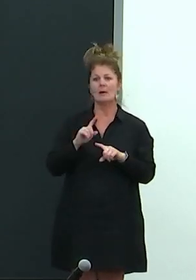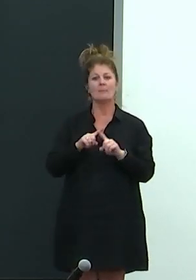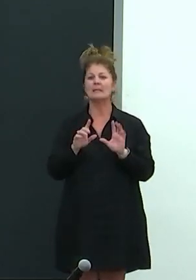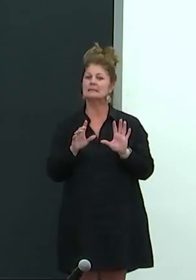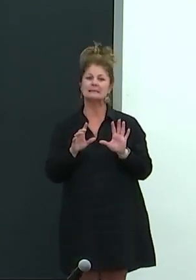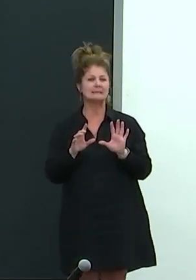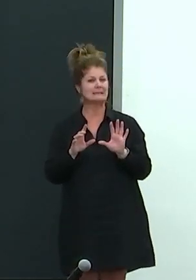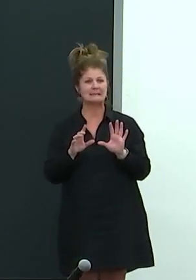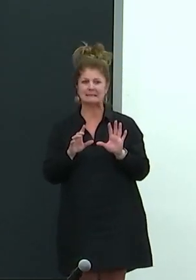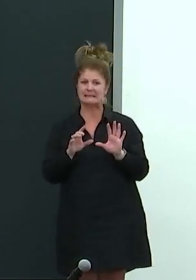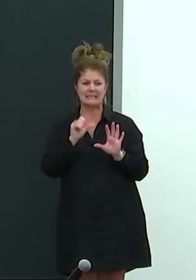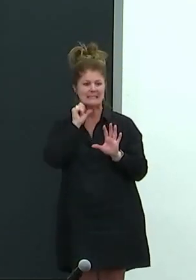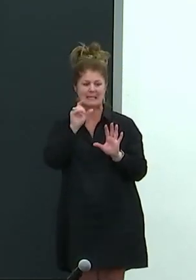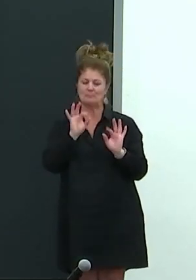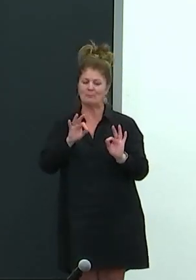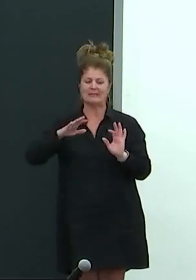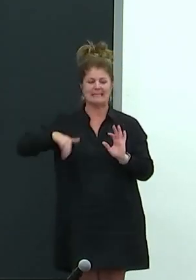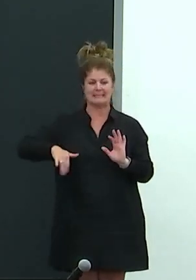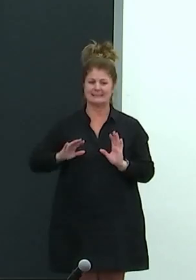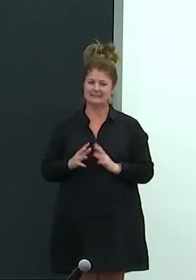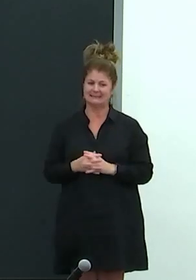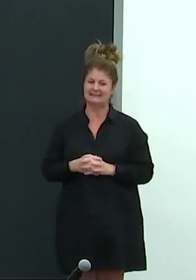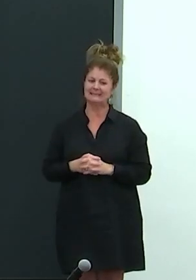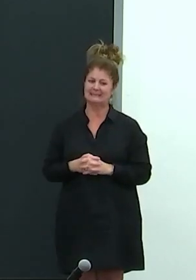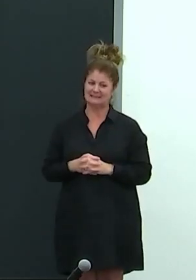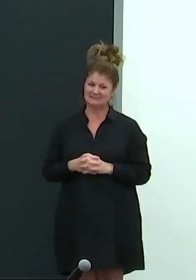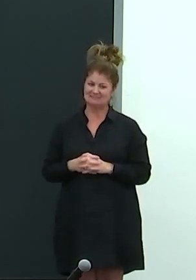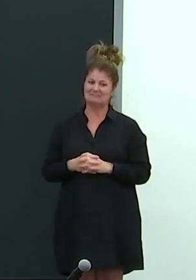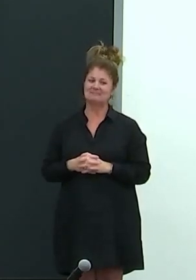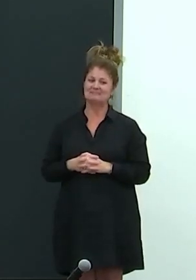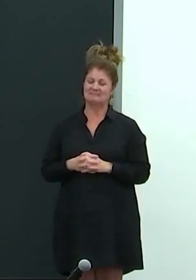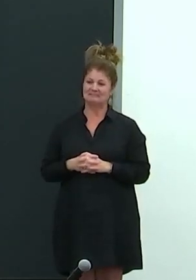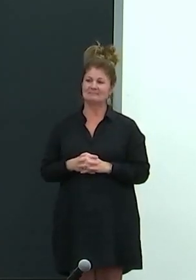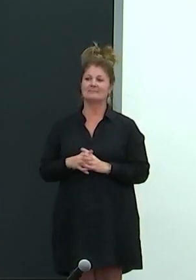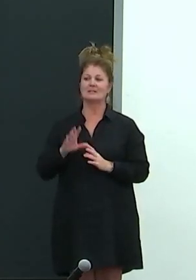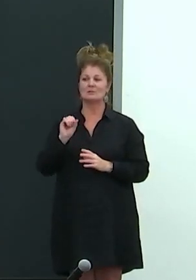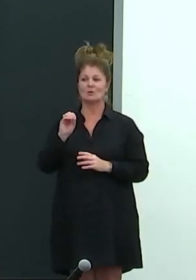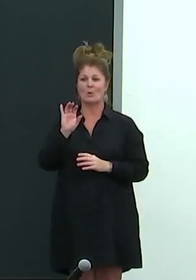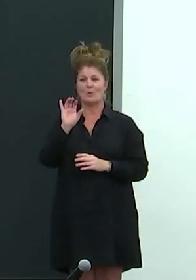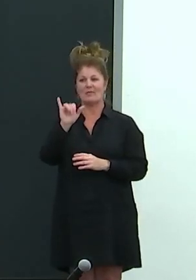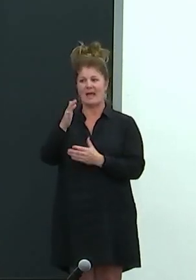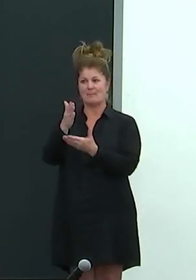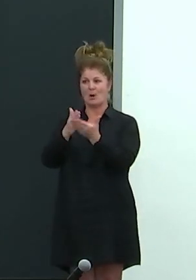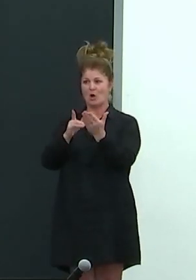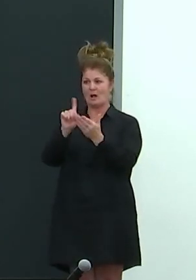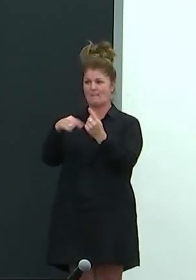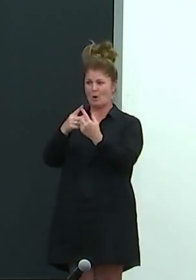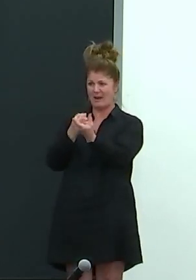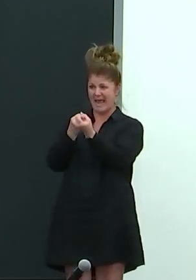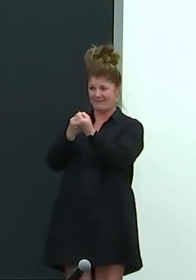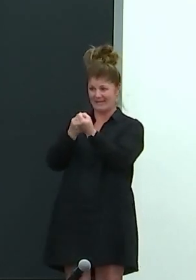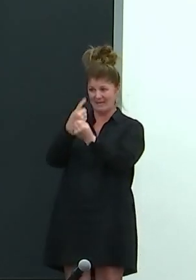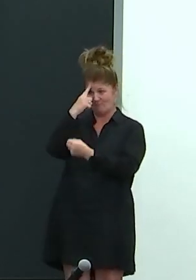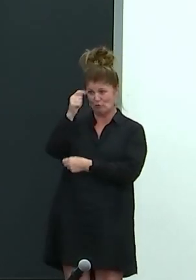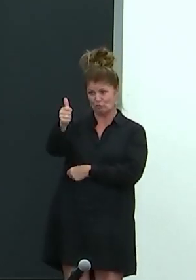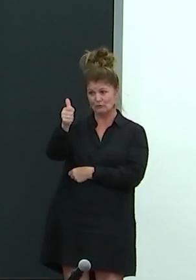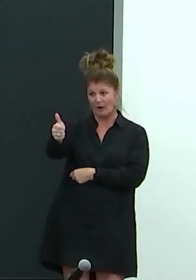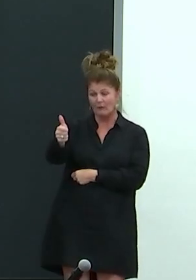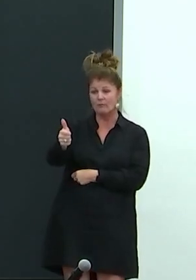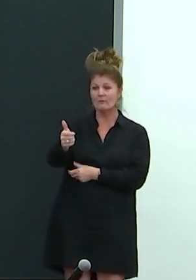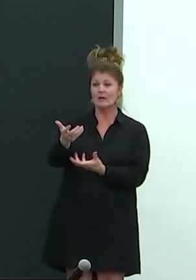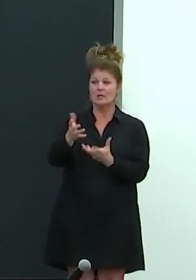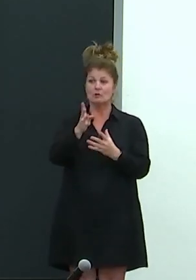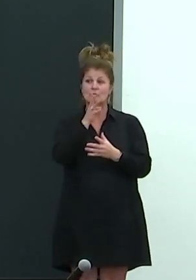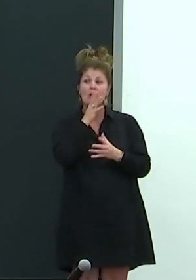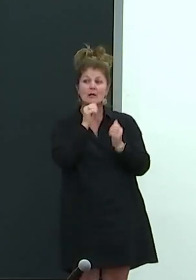where we need to be yet. And that's where that piece of advocating for yourself and having those conversations